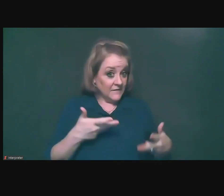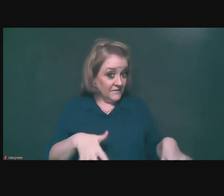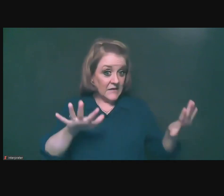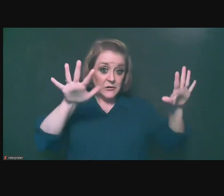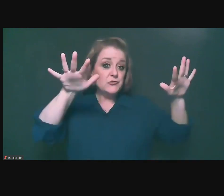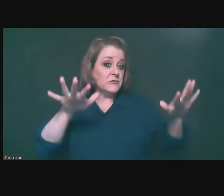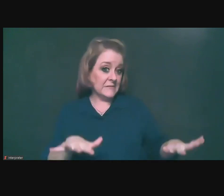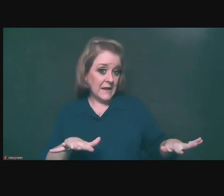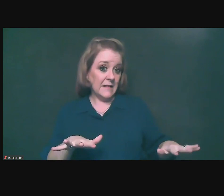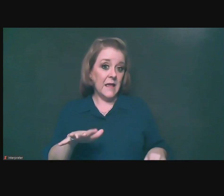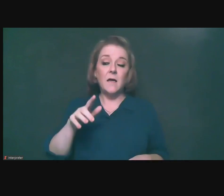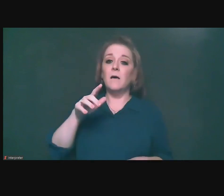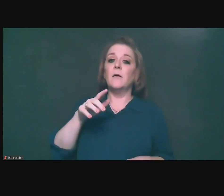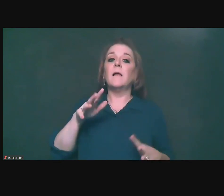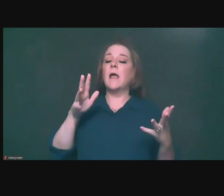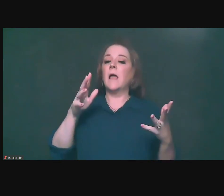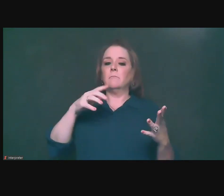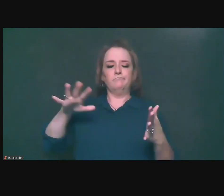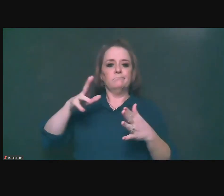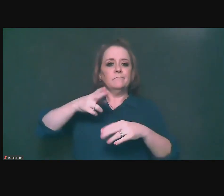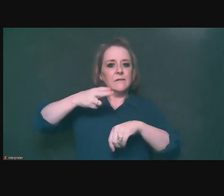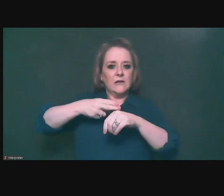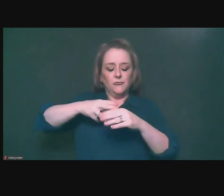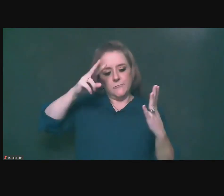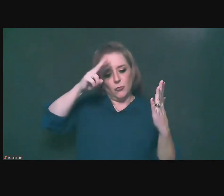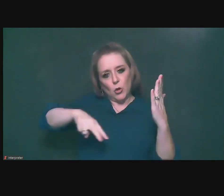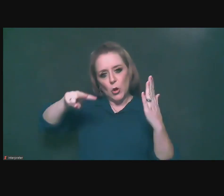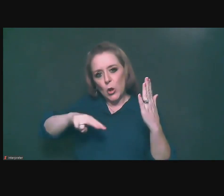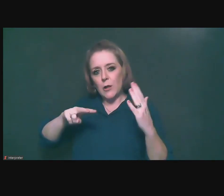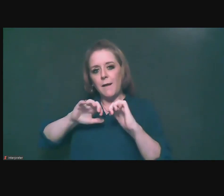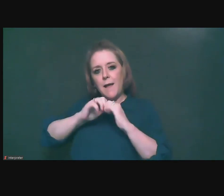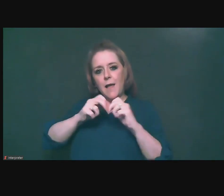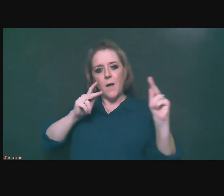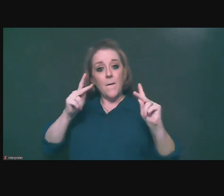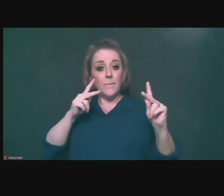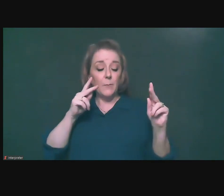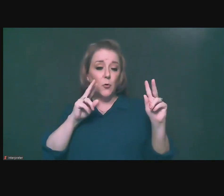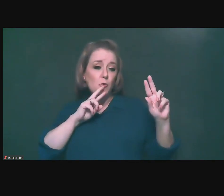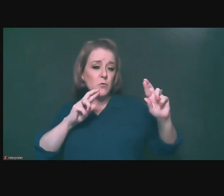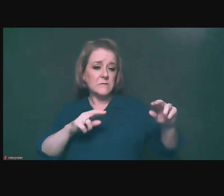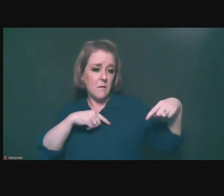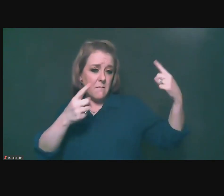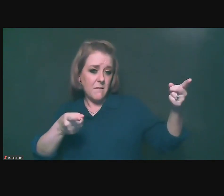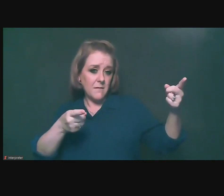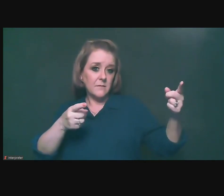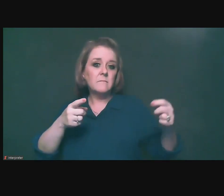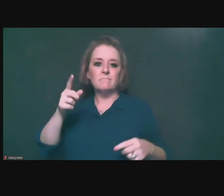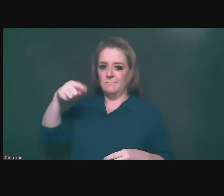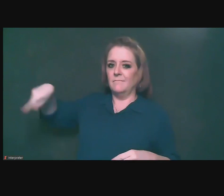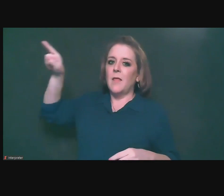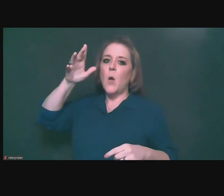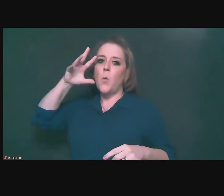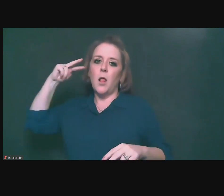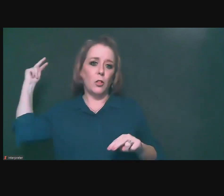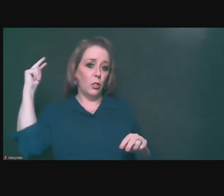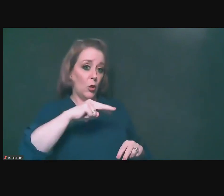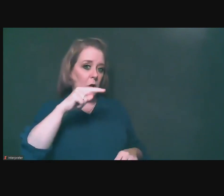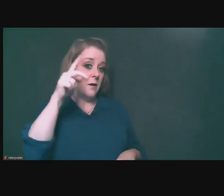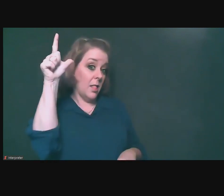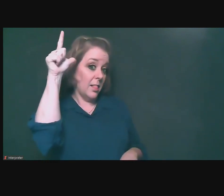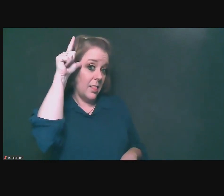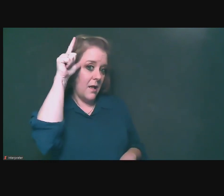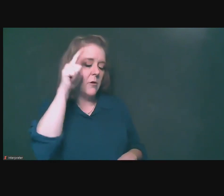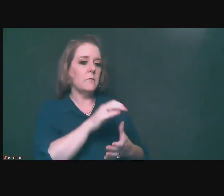about the response that the people have had to this COVID virus, they're going to look to Lubbock. How did Lubbock do